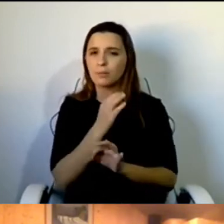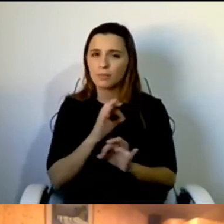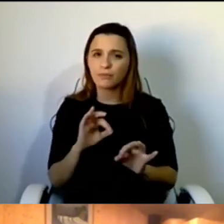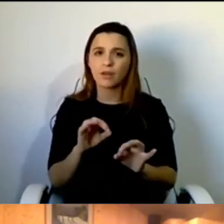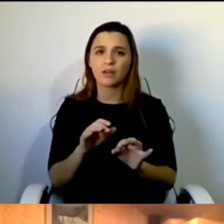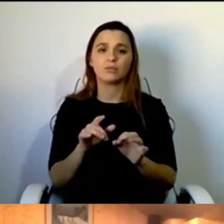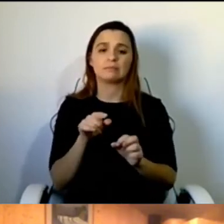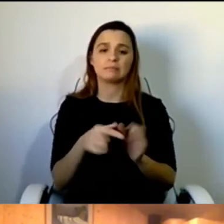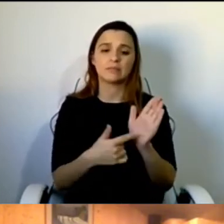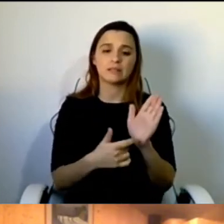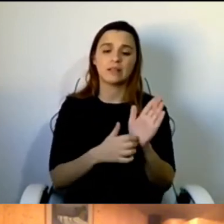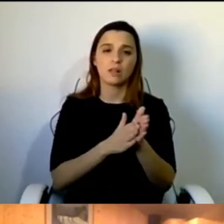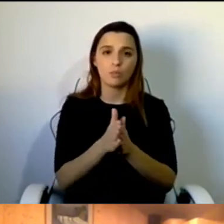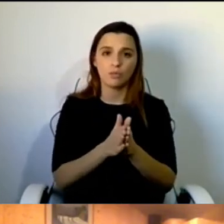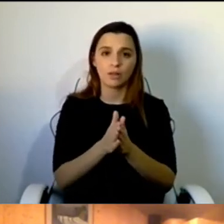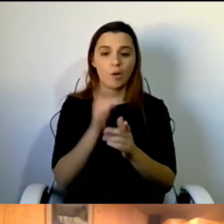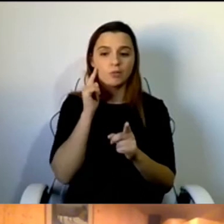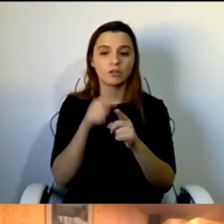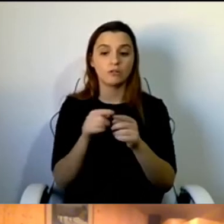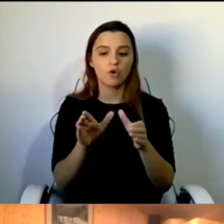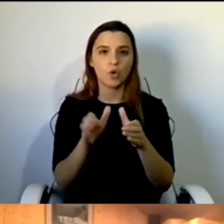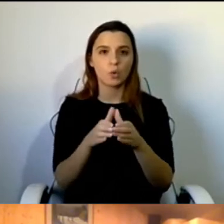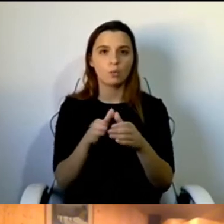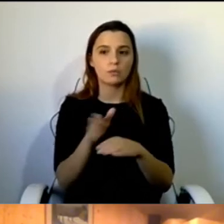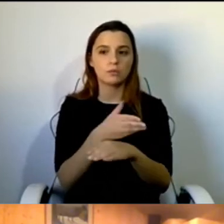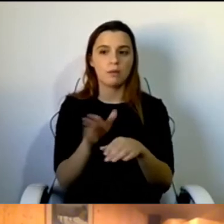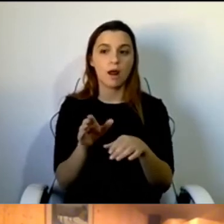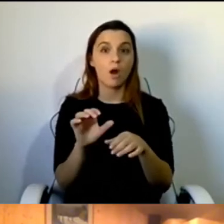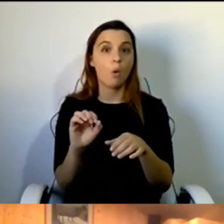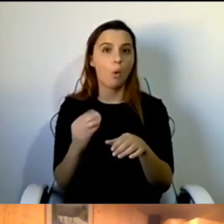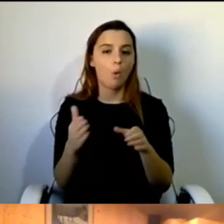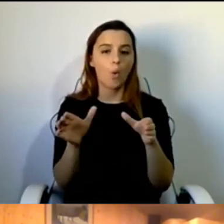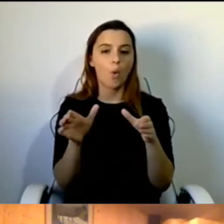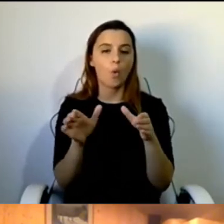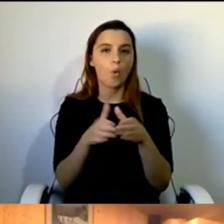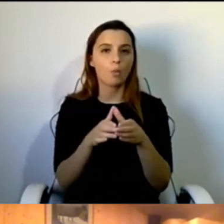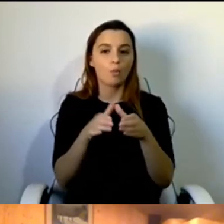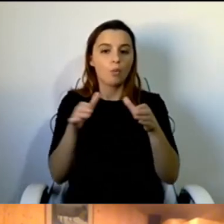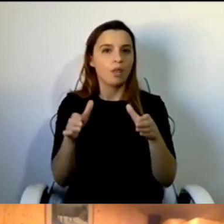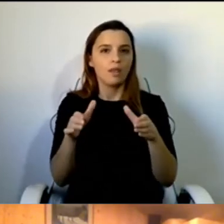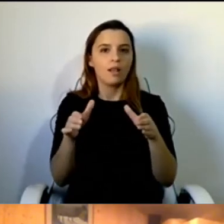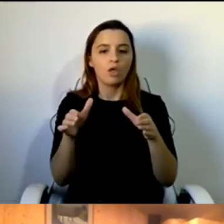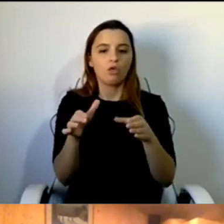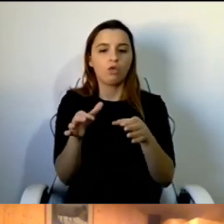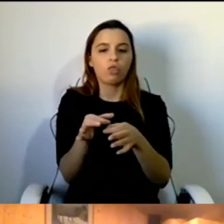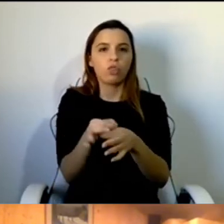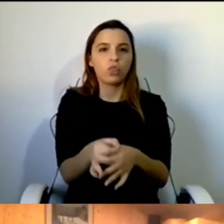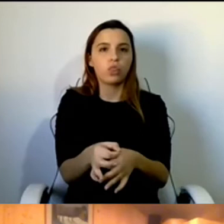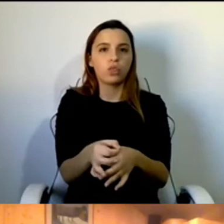it cut out people who, for example, had people who are deaf wasn't part of